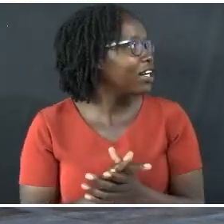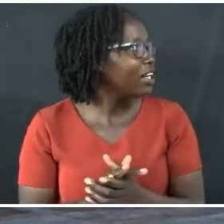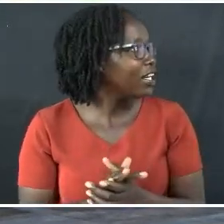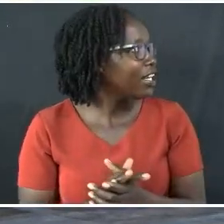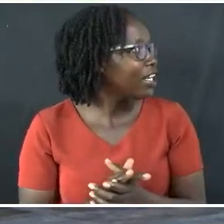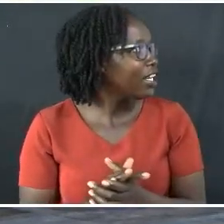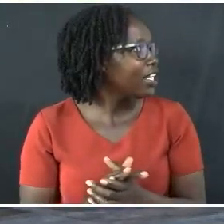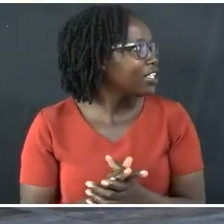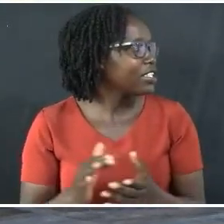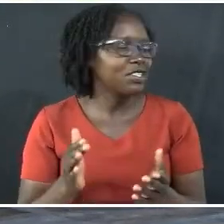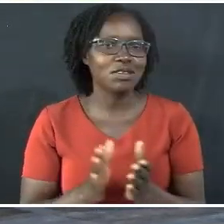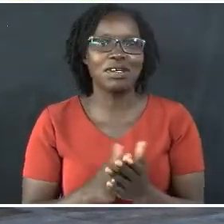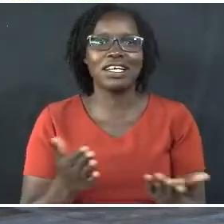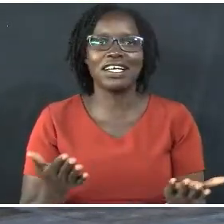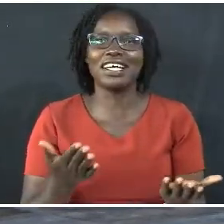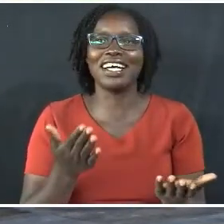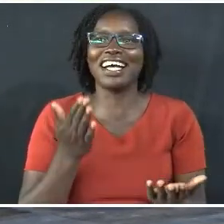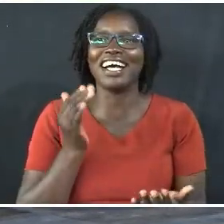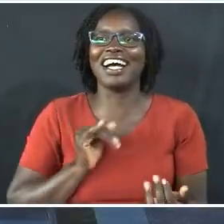to my baby, to my mommy.